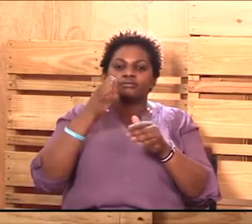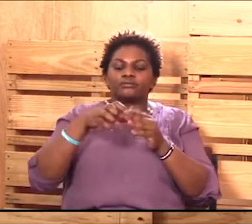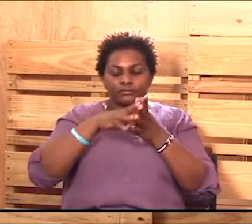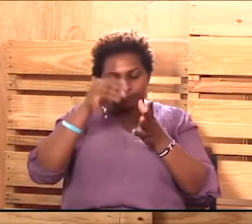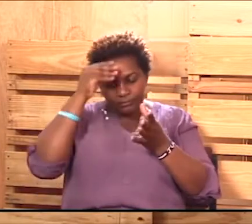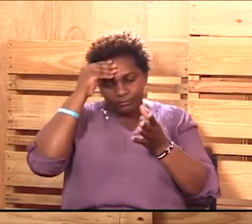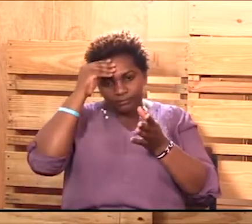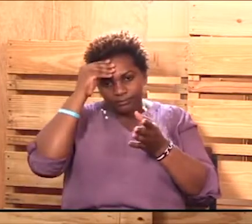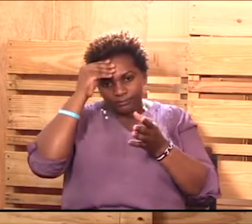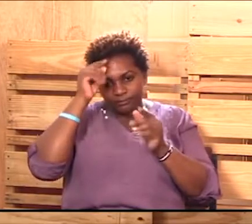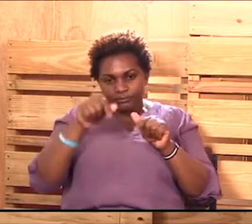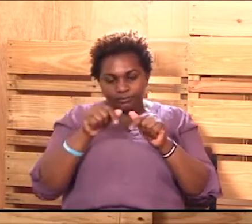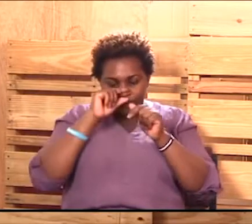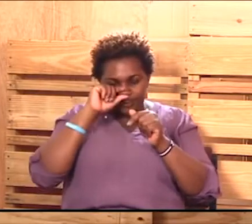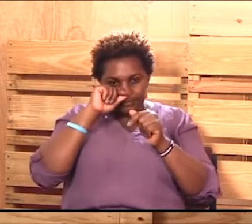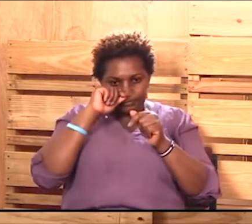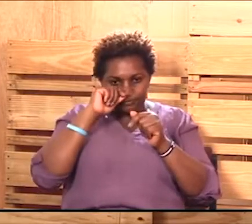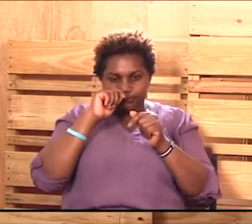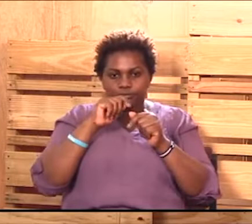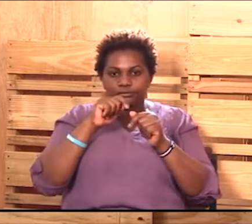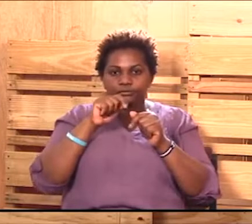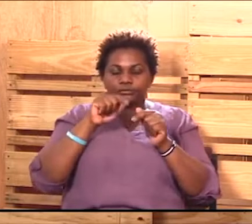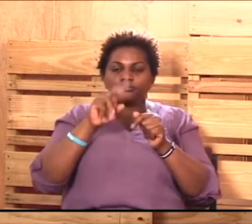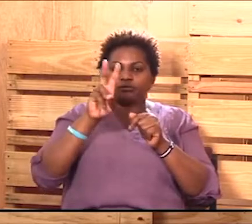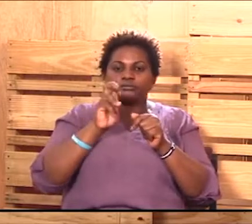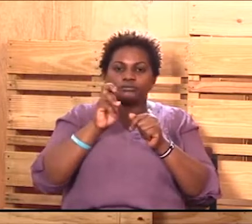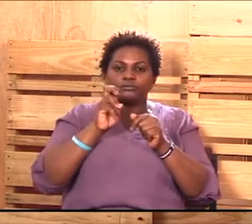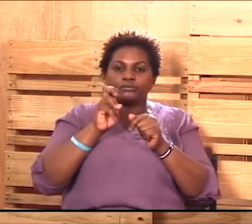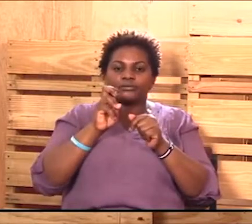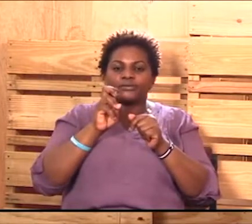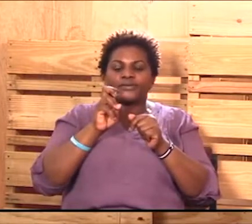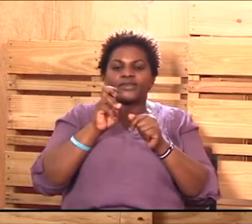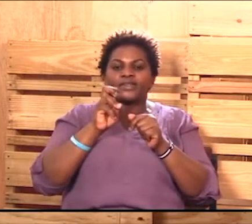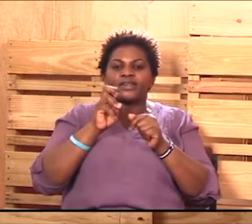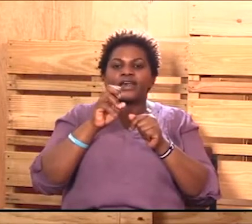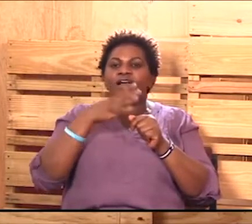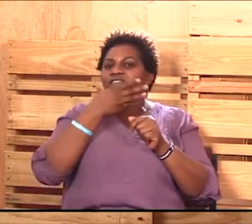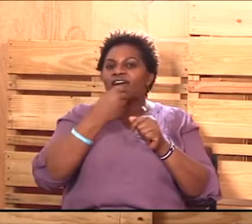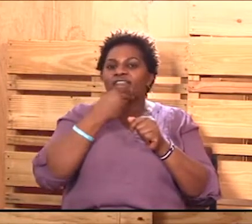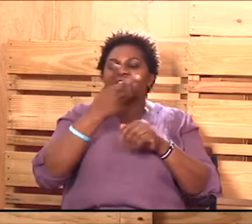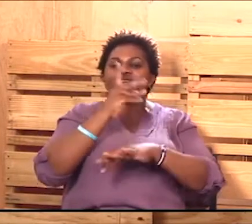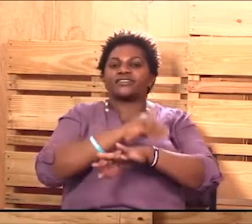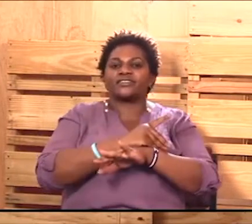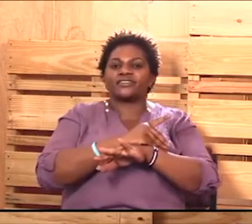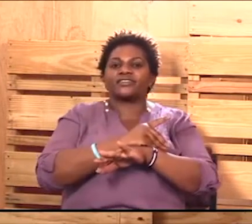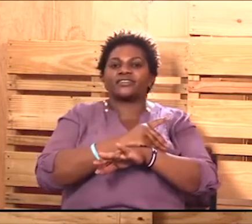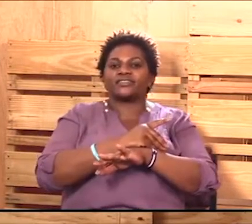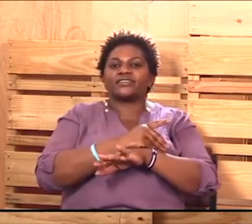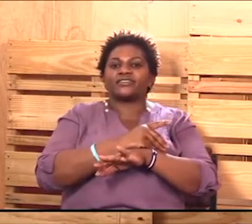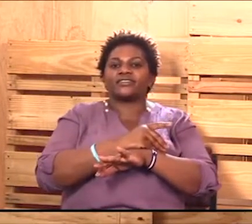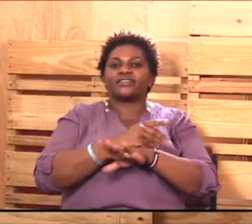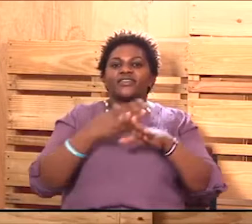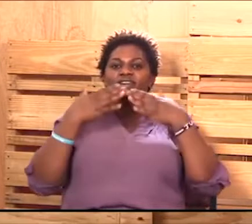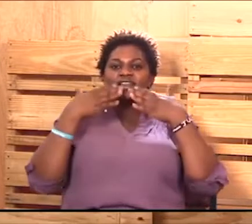lesson, today, you know, being 20th of June, is the Father's Day, and we want